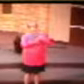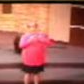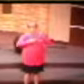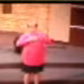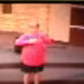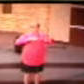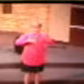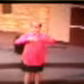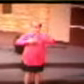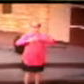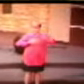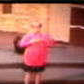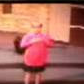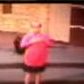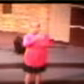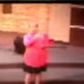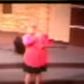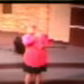flow.